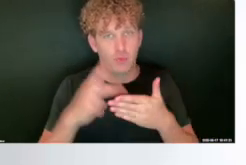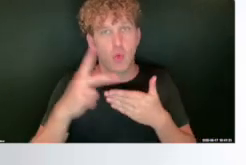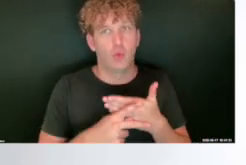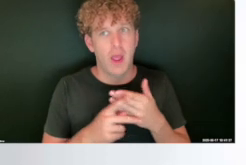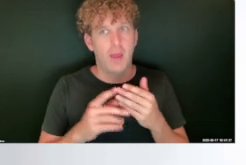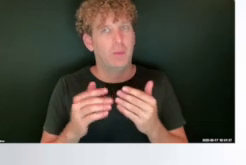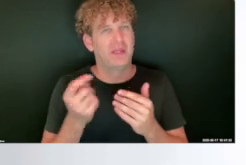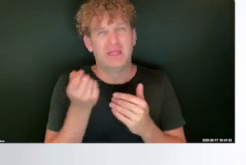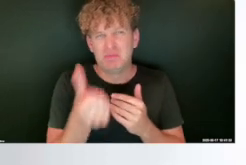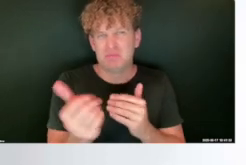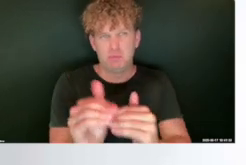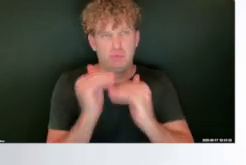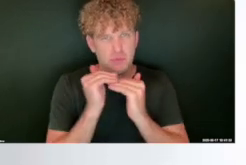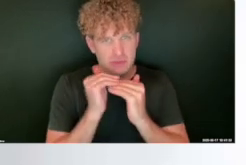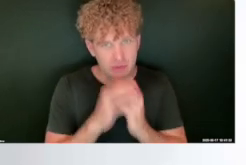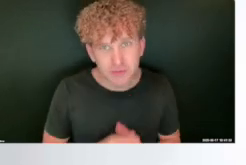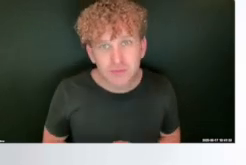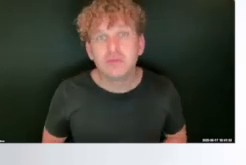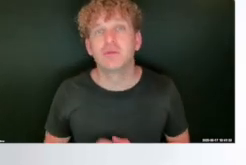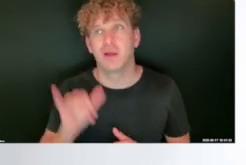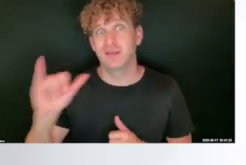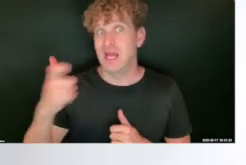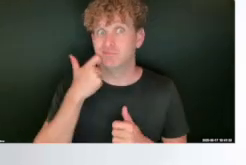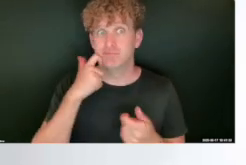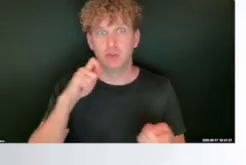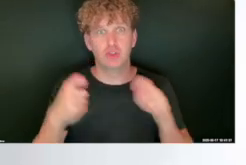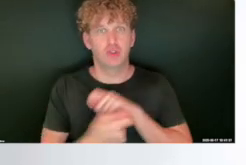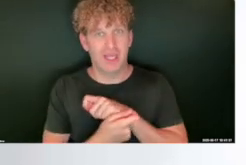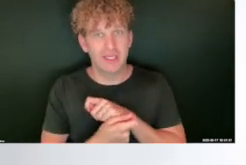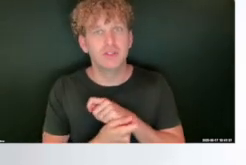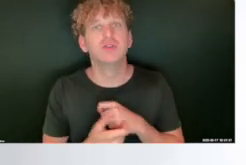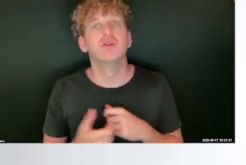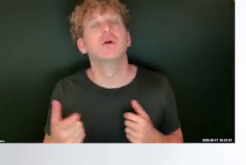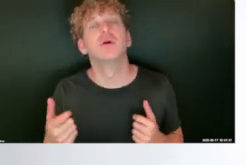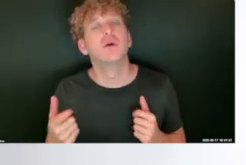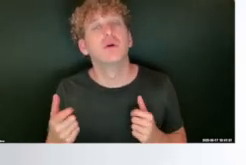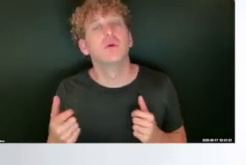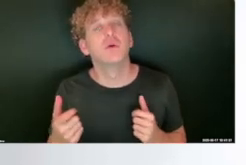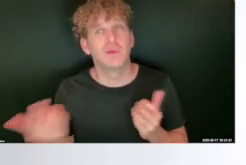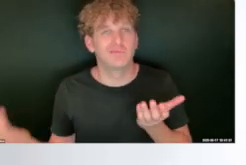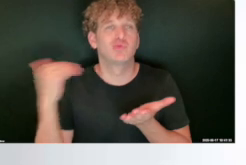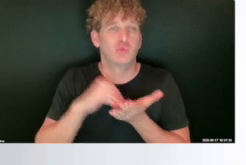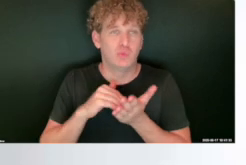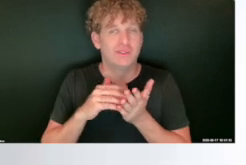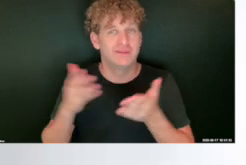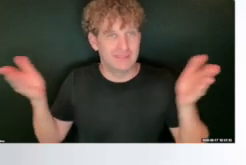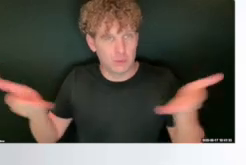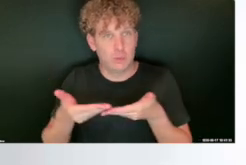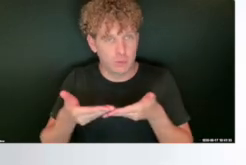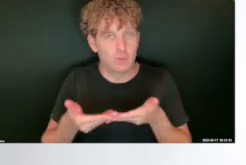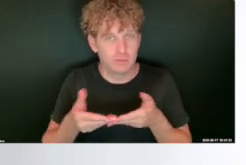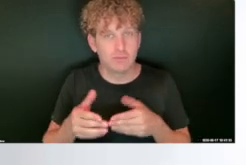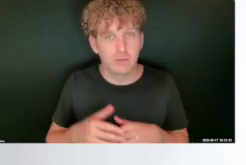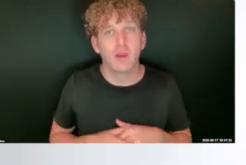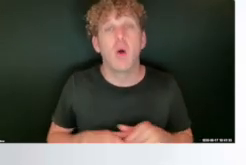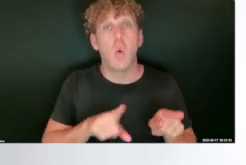And so the final recommendations will be released in the upcoming HVIP implementation manual, which will be released prior to the reopening